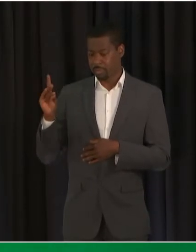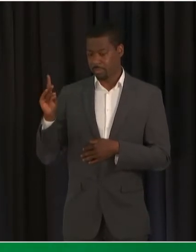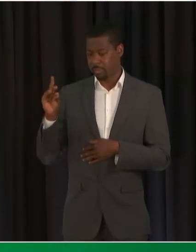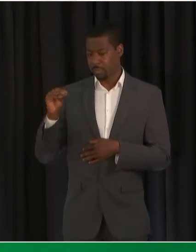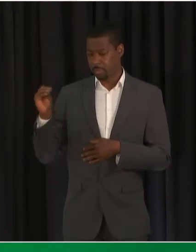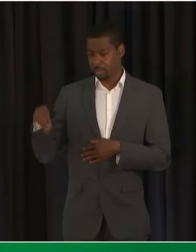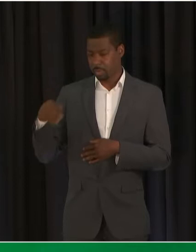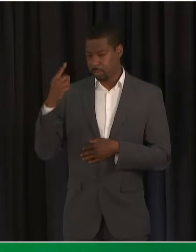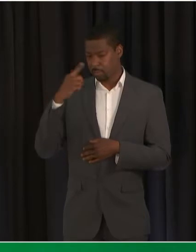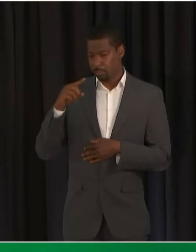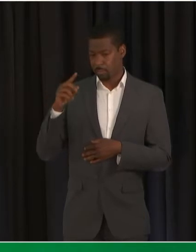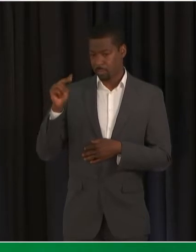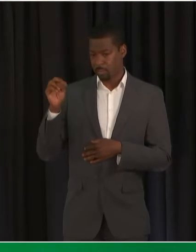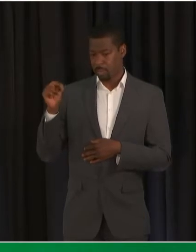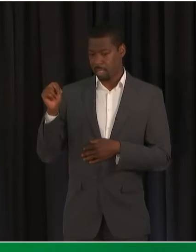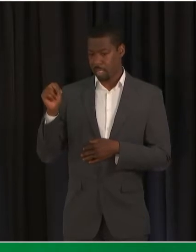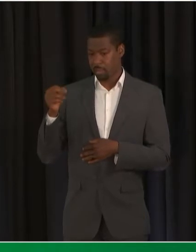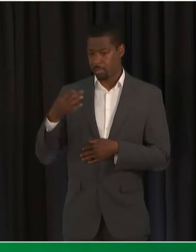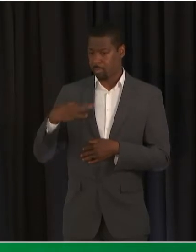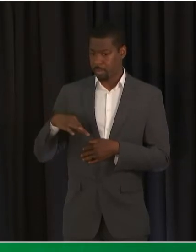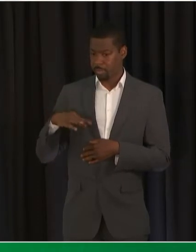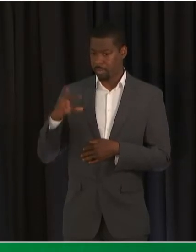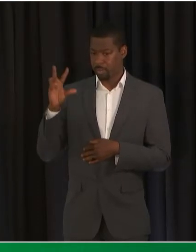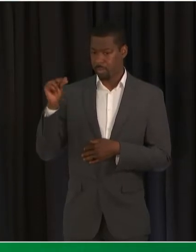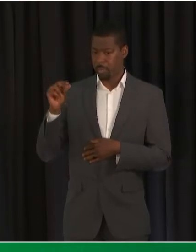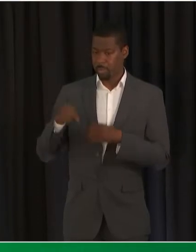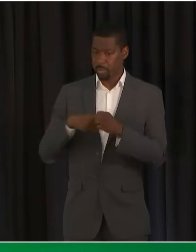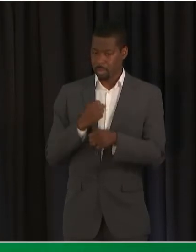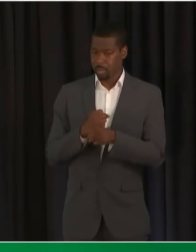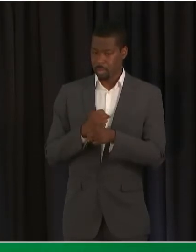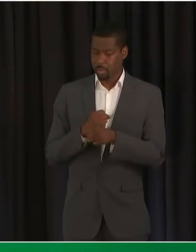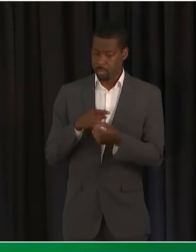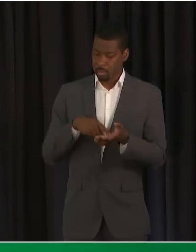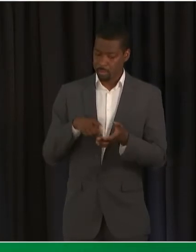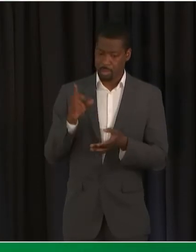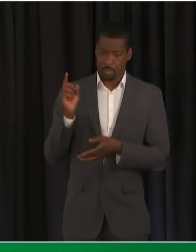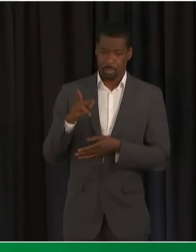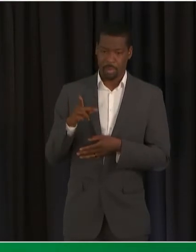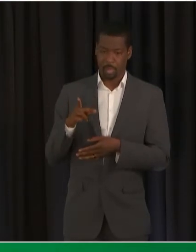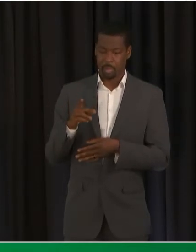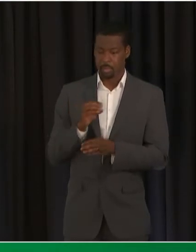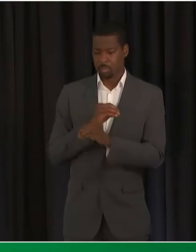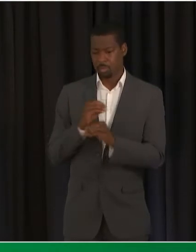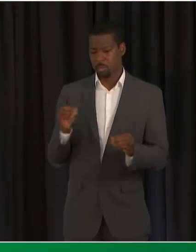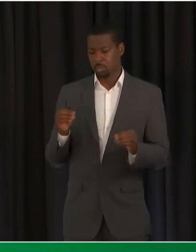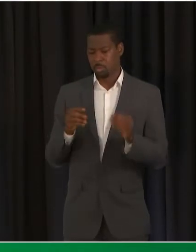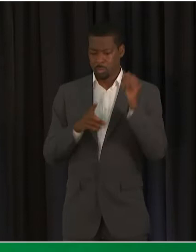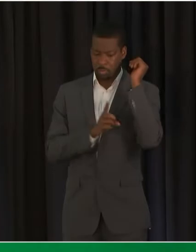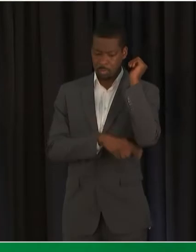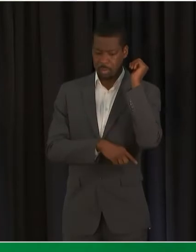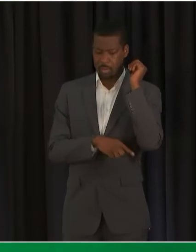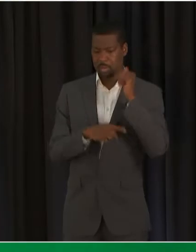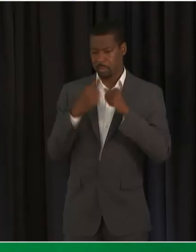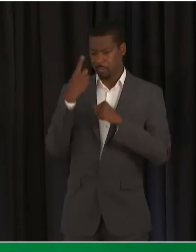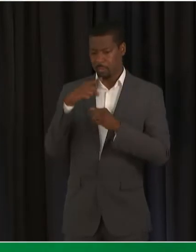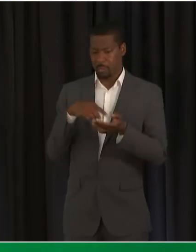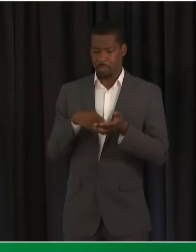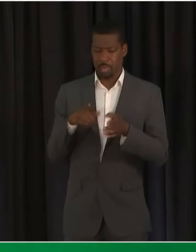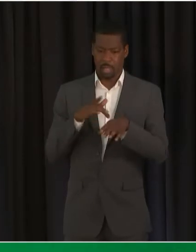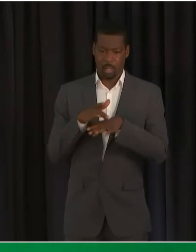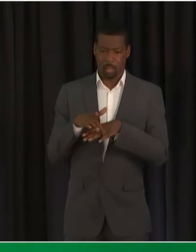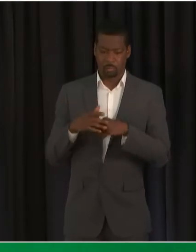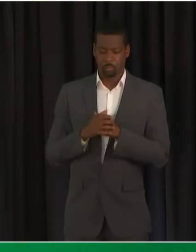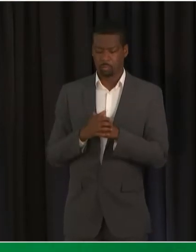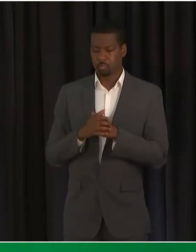for nonprofit organizations. It's a 30-year payback, and there is no prepayment penalty or